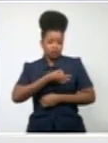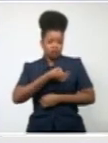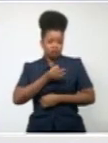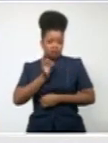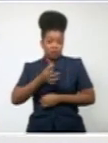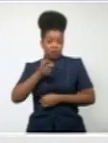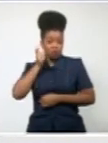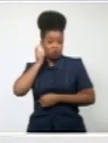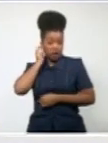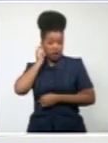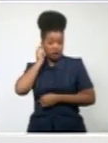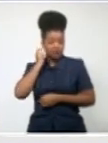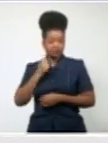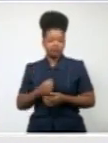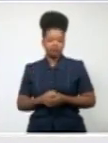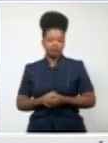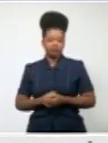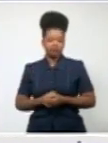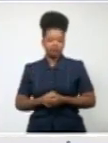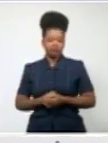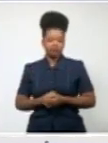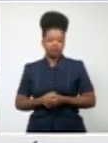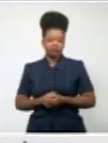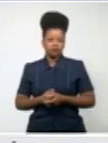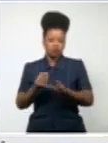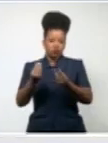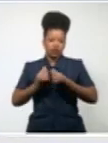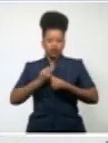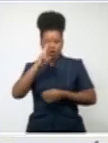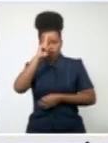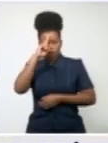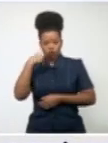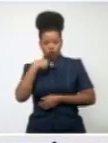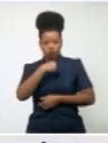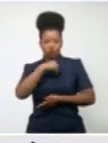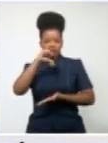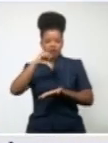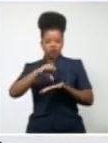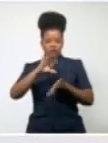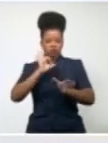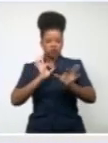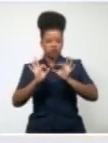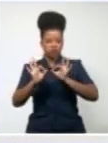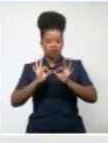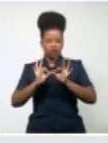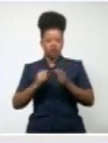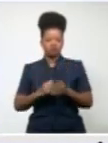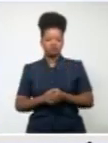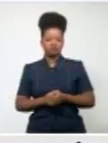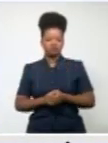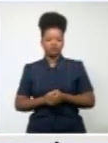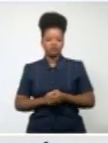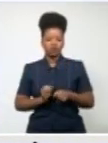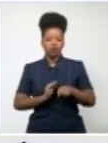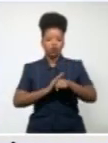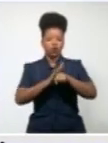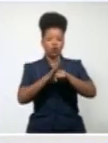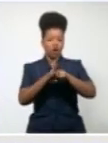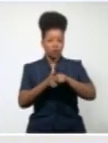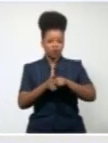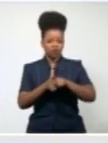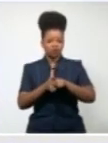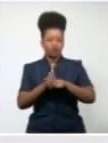As expressed in this article that was sent to me by Dr. Regalado from the Biological Security Center,